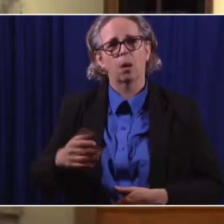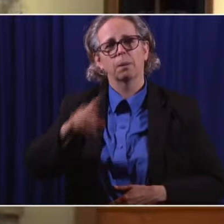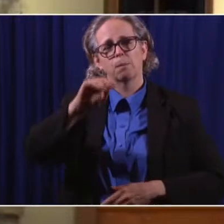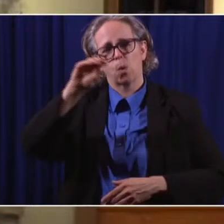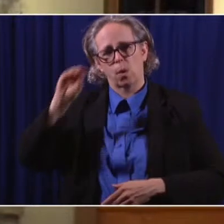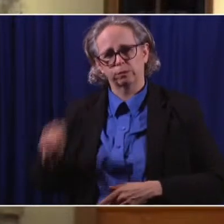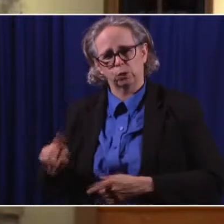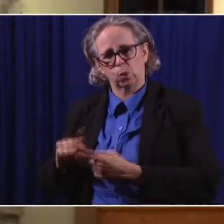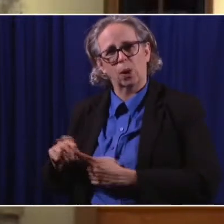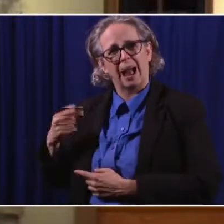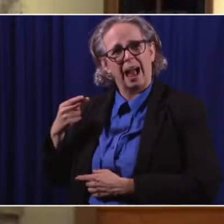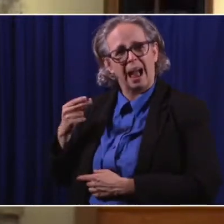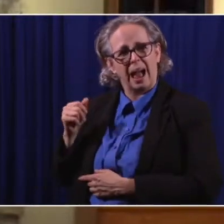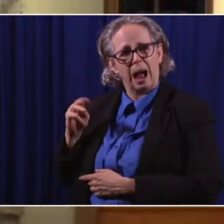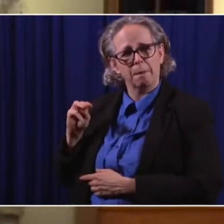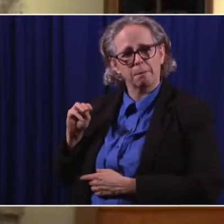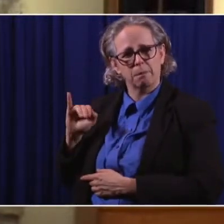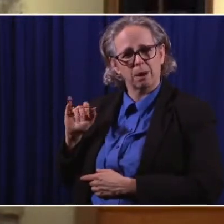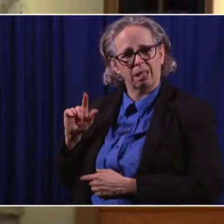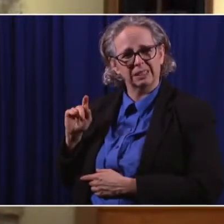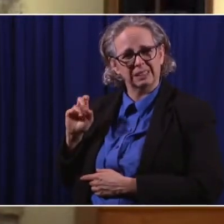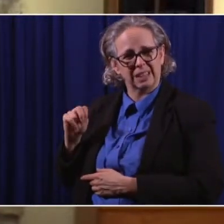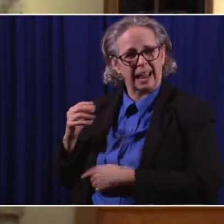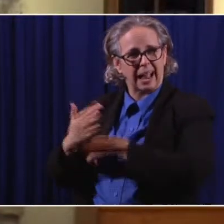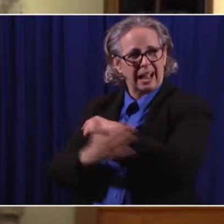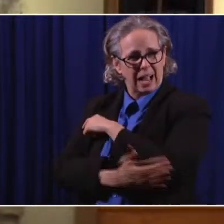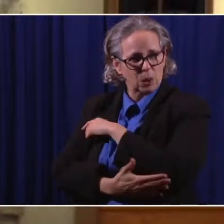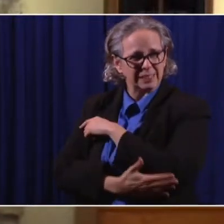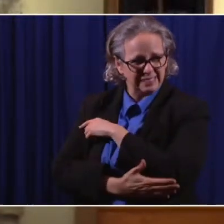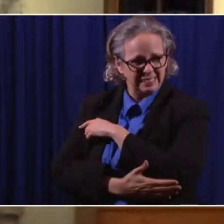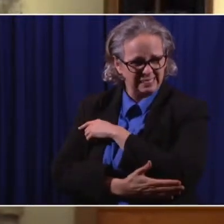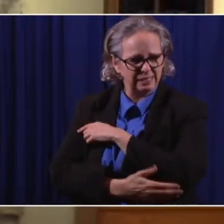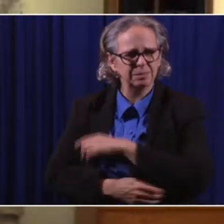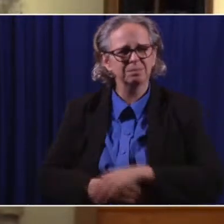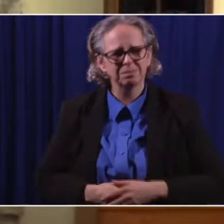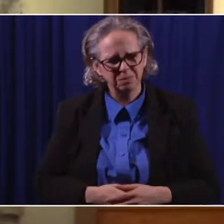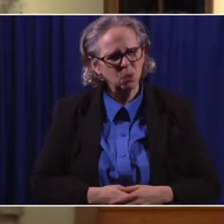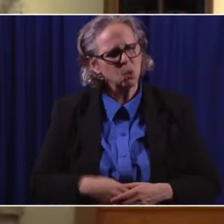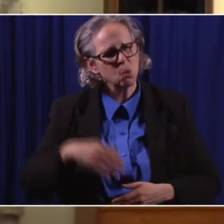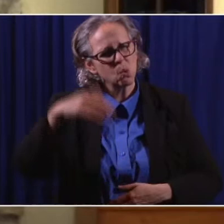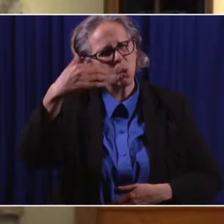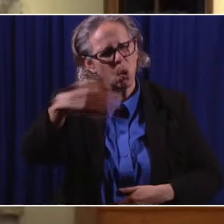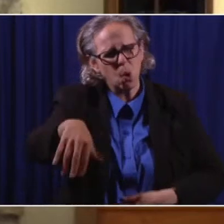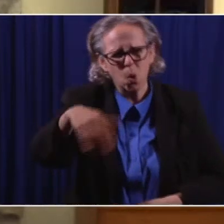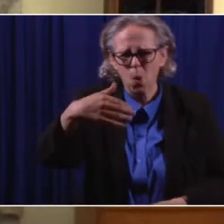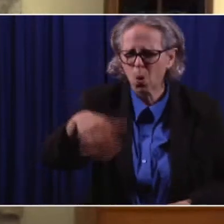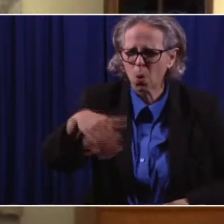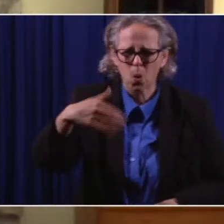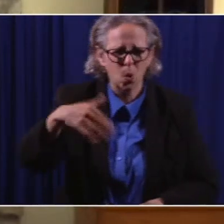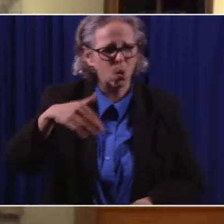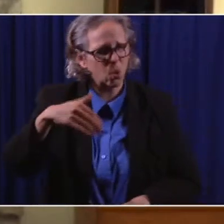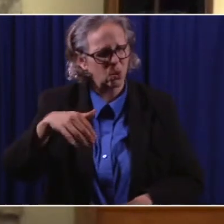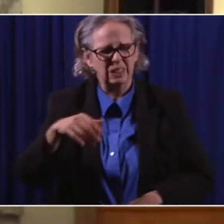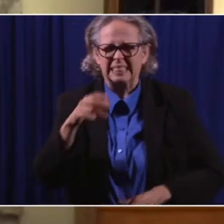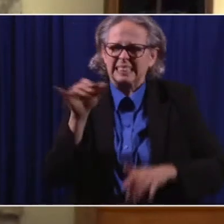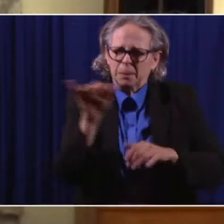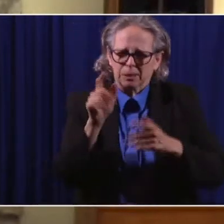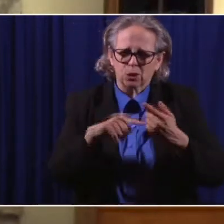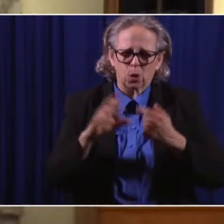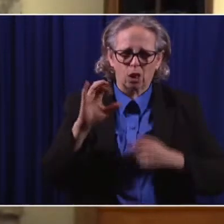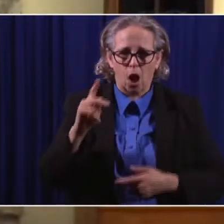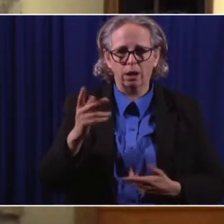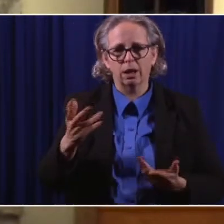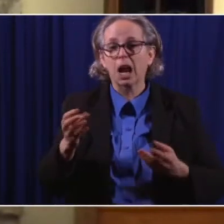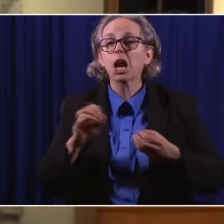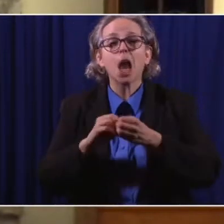is about the same level of cases. They're at the rate of 234 cases